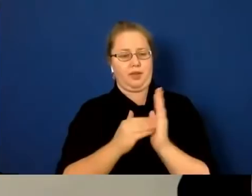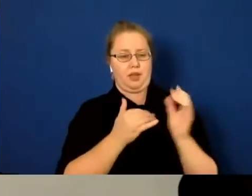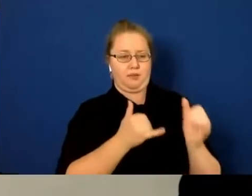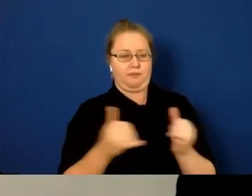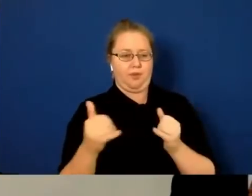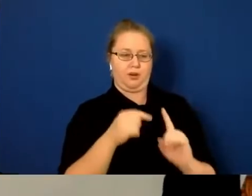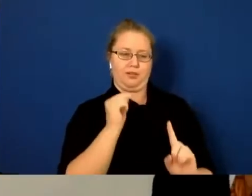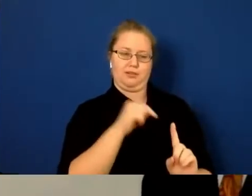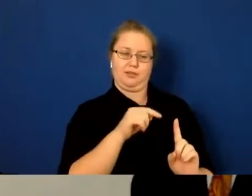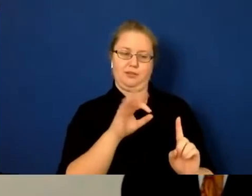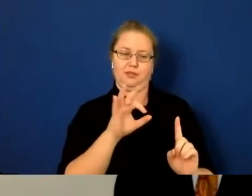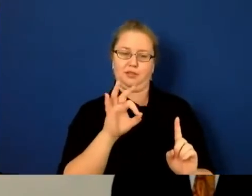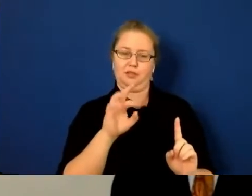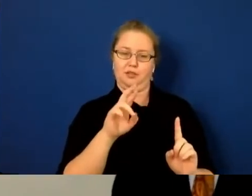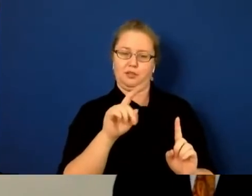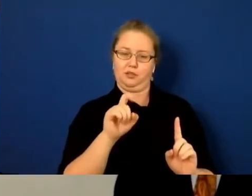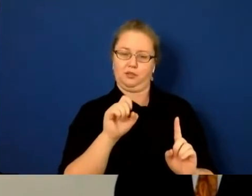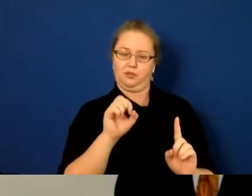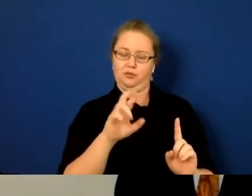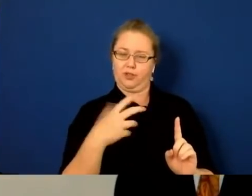been and are being monitored.